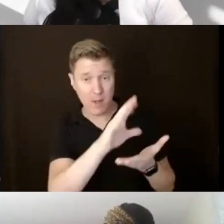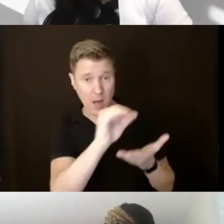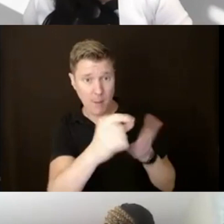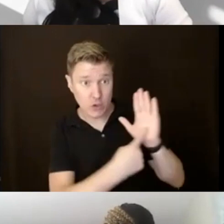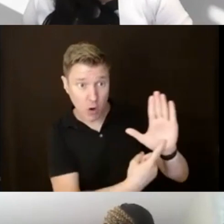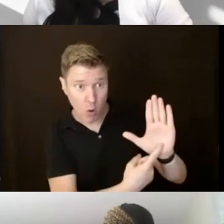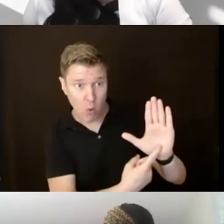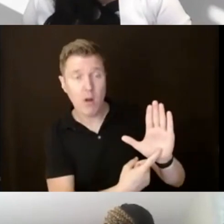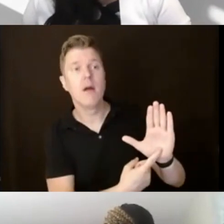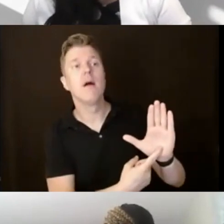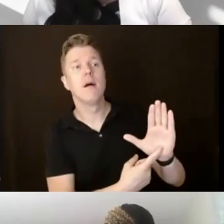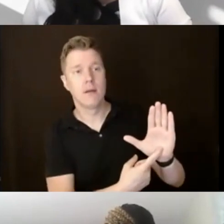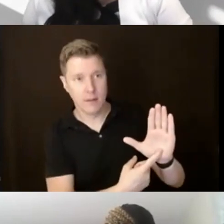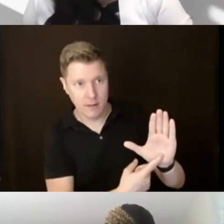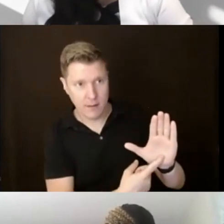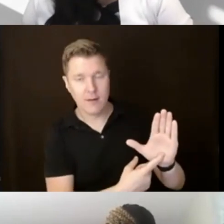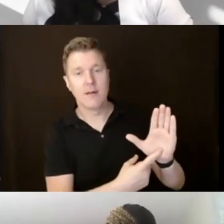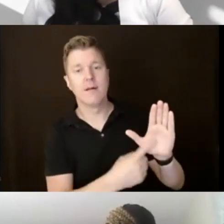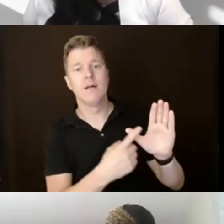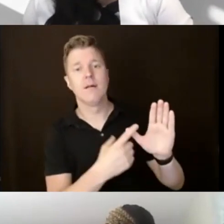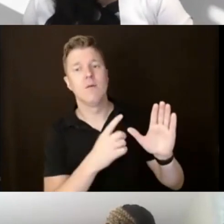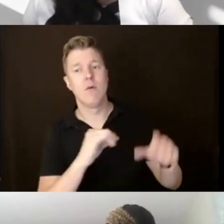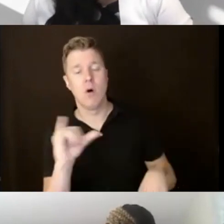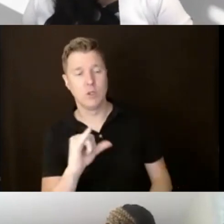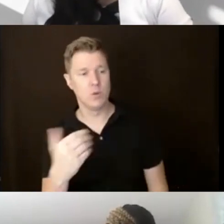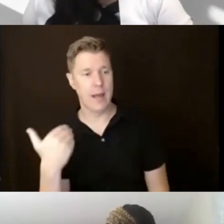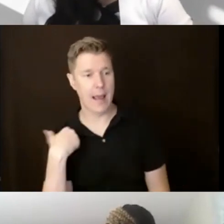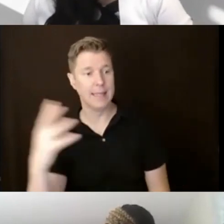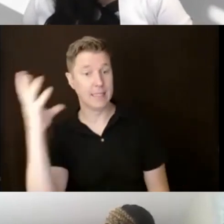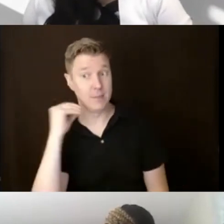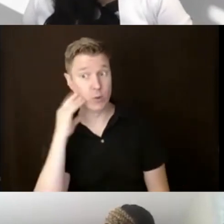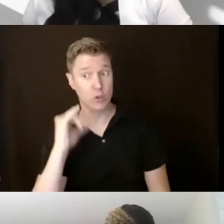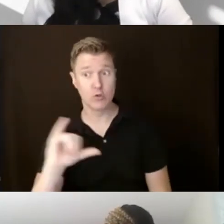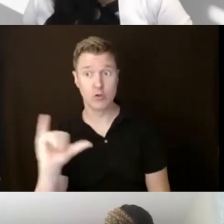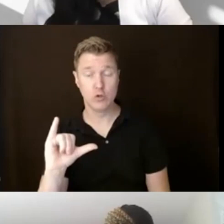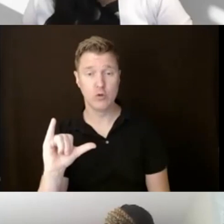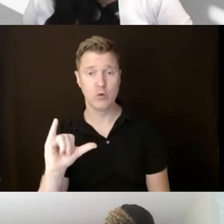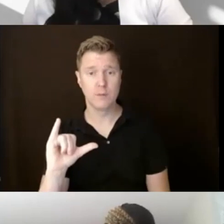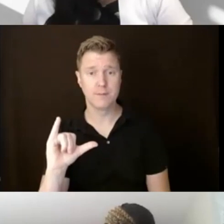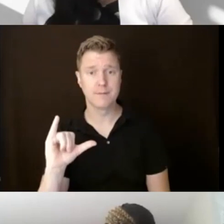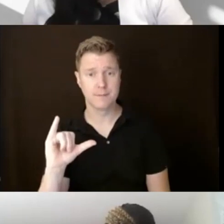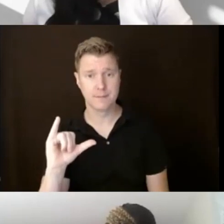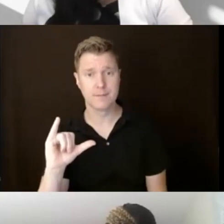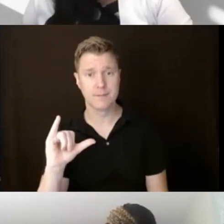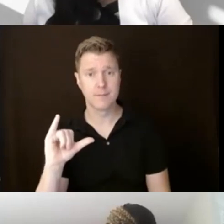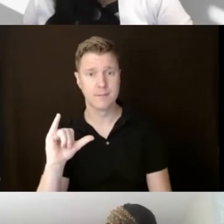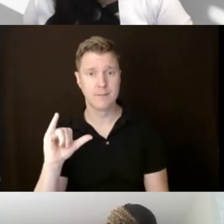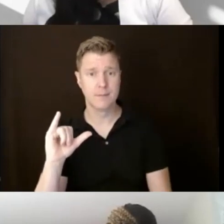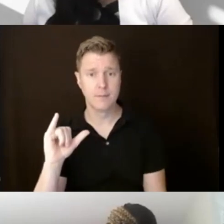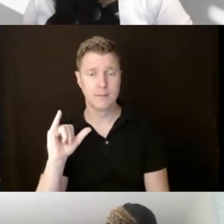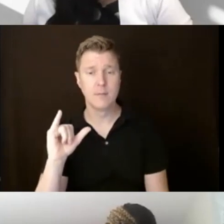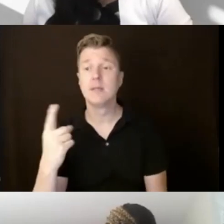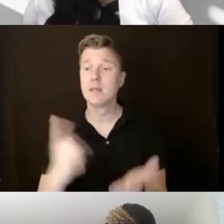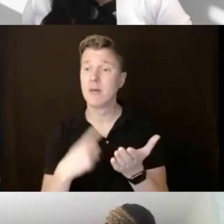goals. And then what we've also had the experience of is sometimes those same companies come back to us and